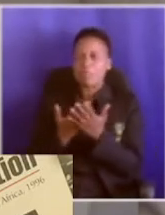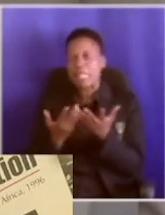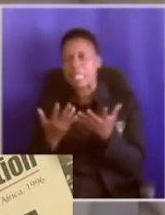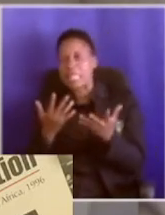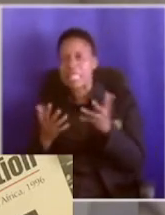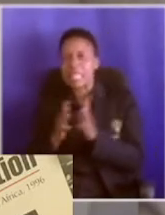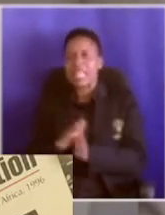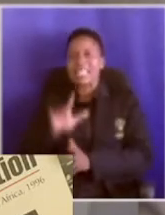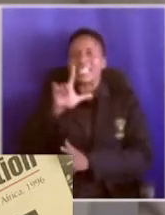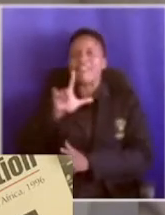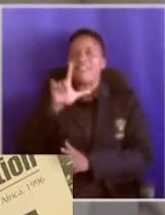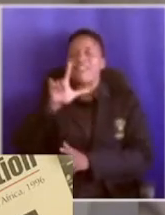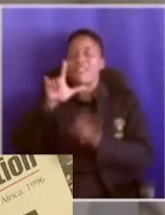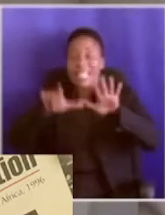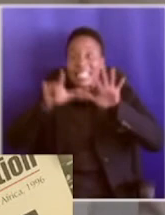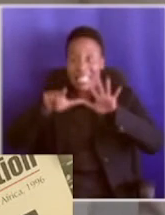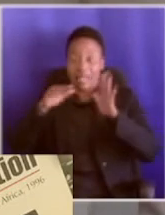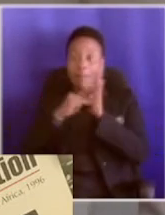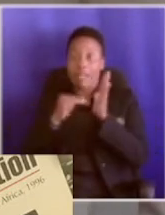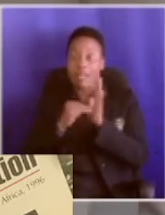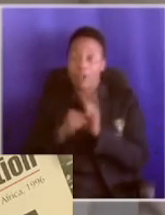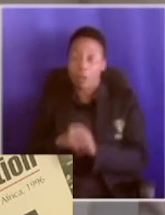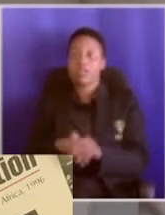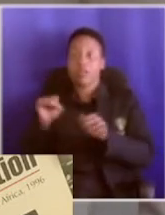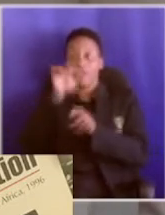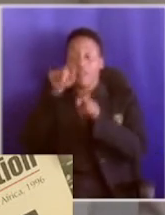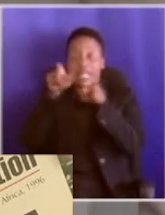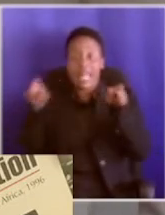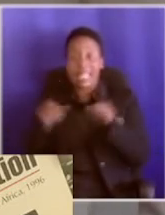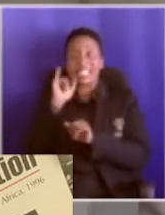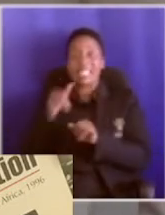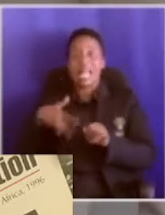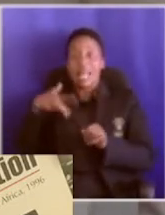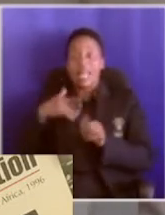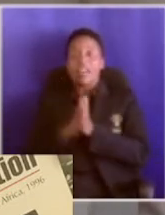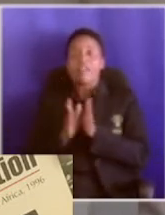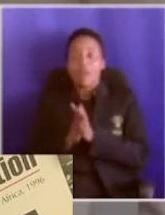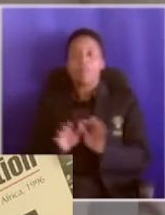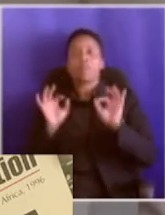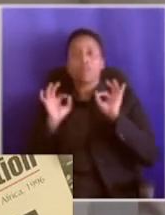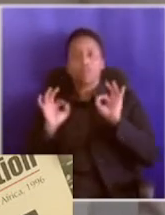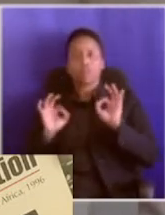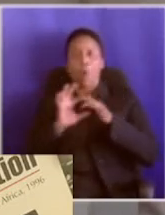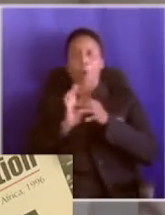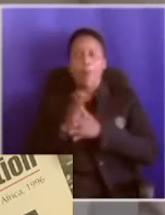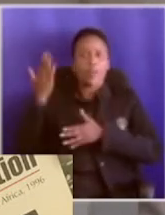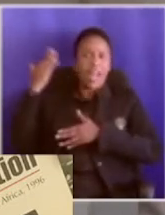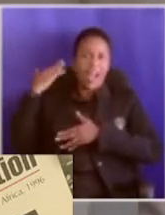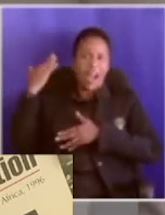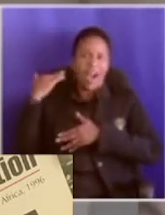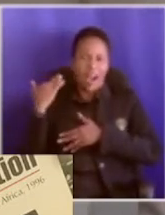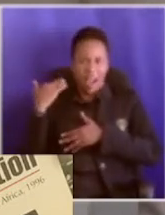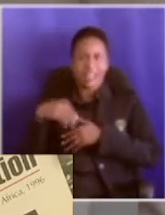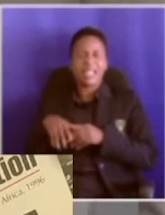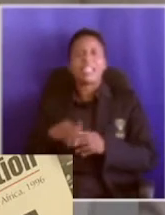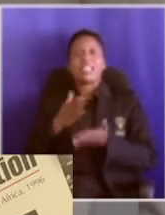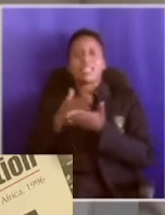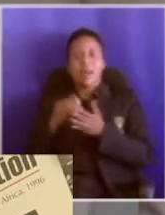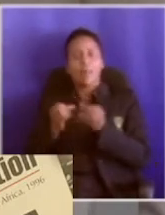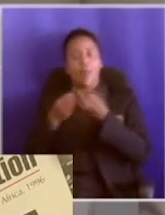17 million South Africans still live in former homelands, which are in some instances on the